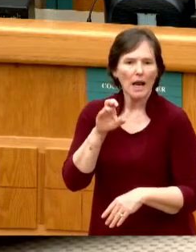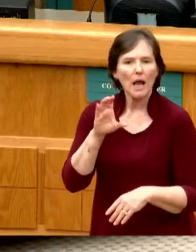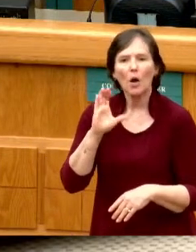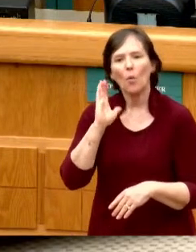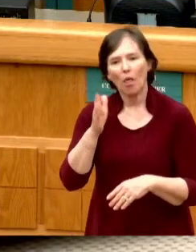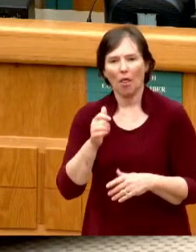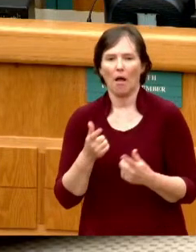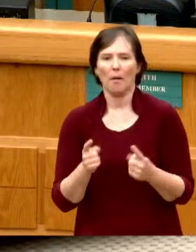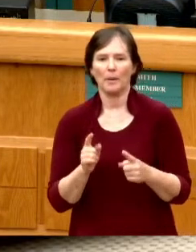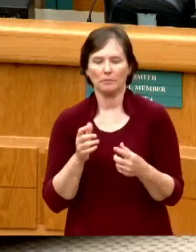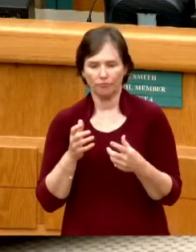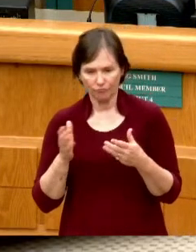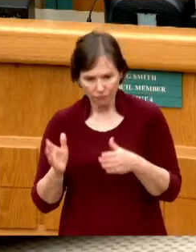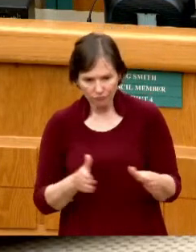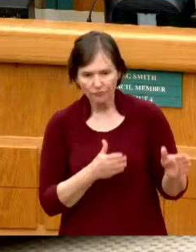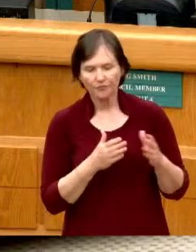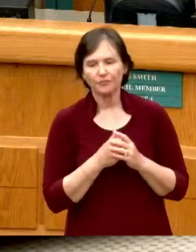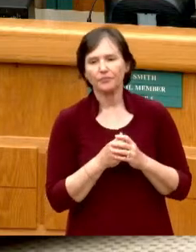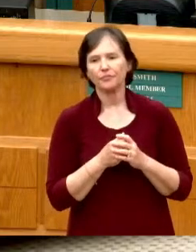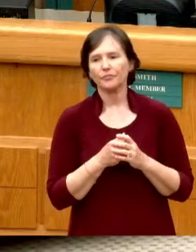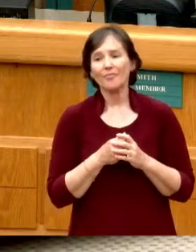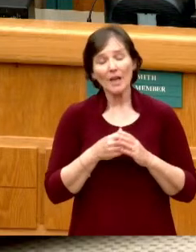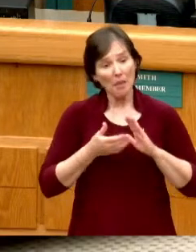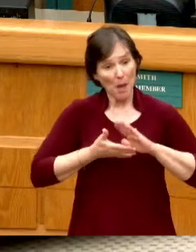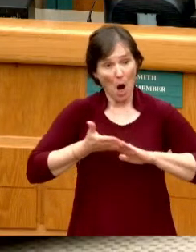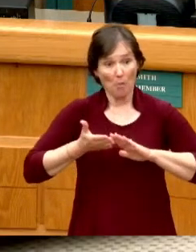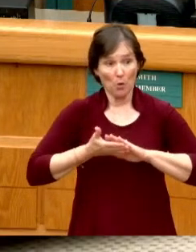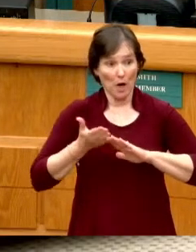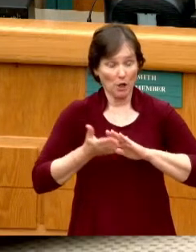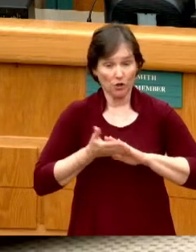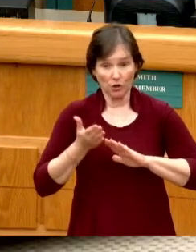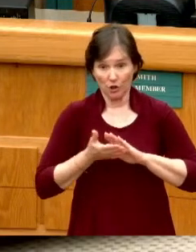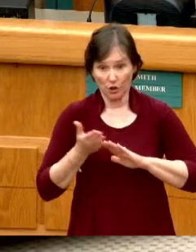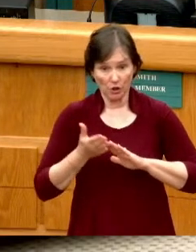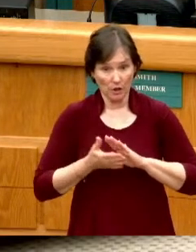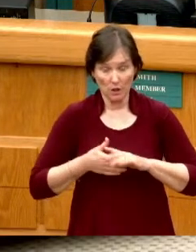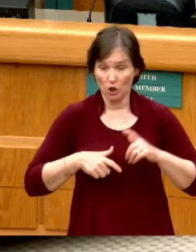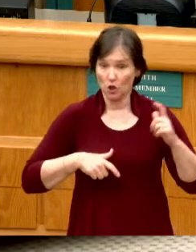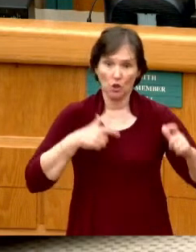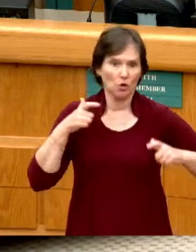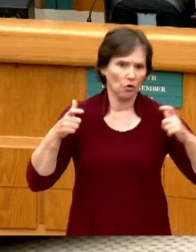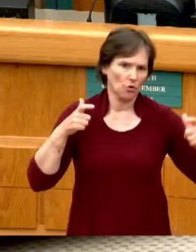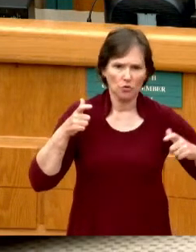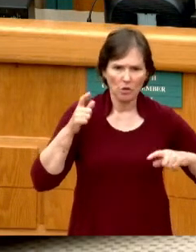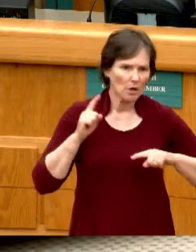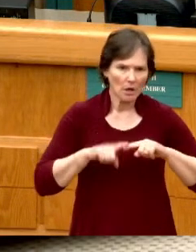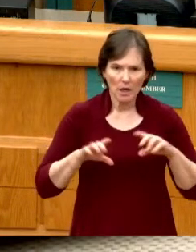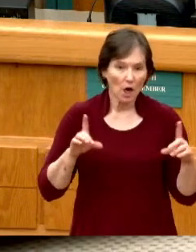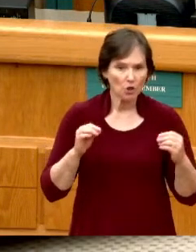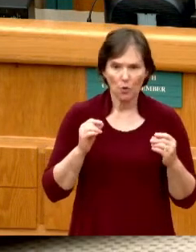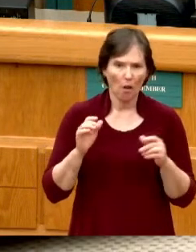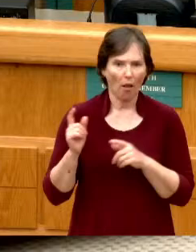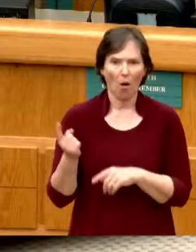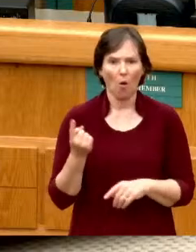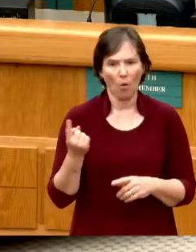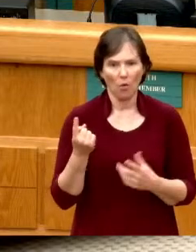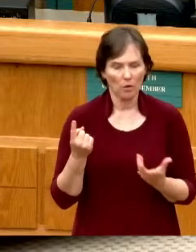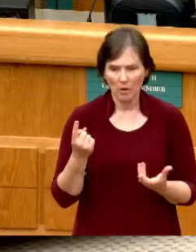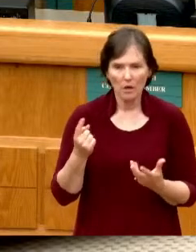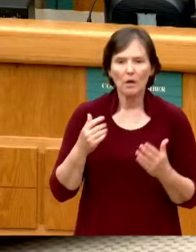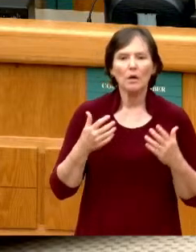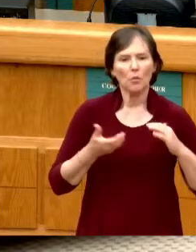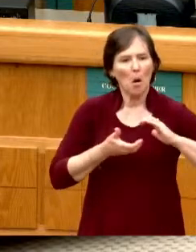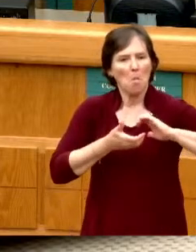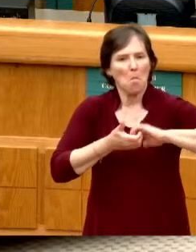operation of a scale that you couldn't do alone. So we have partners that are both city and